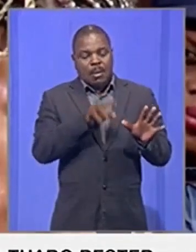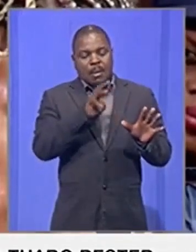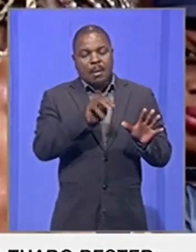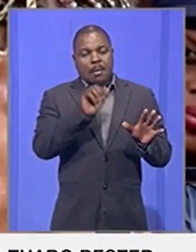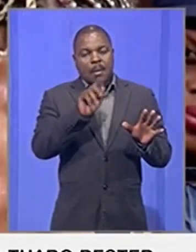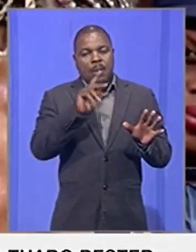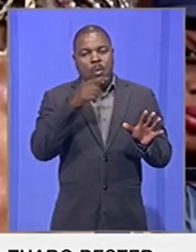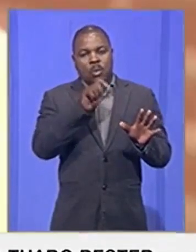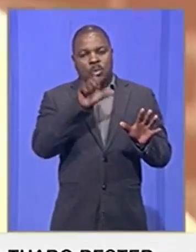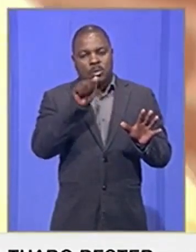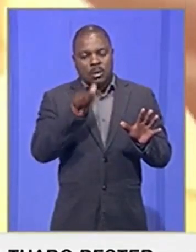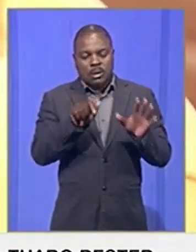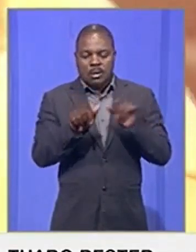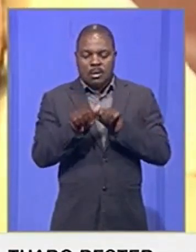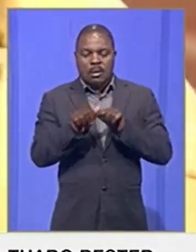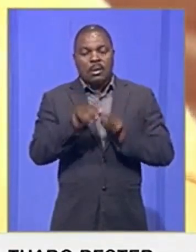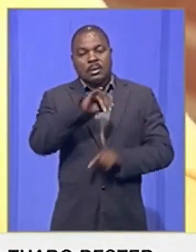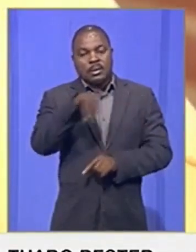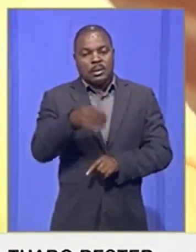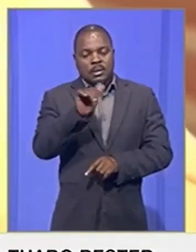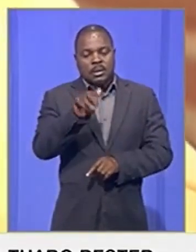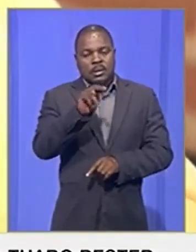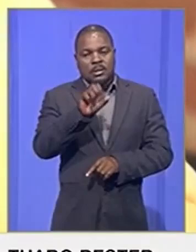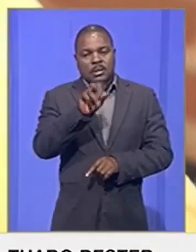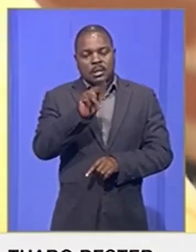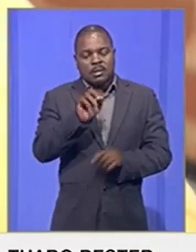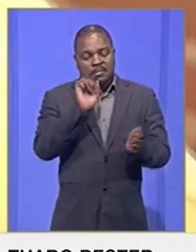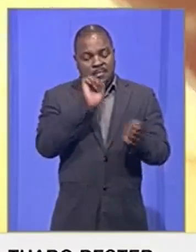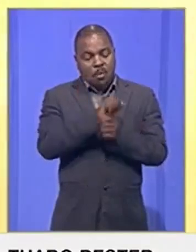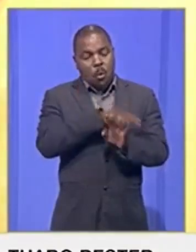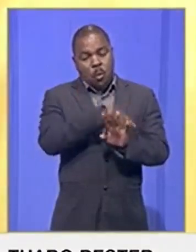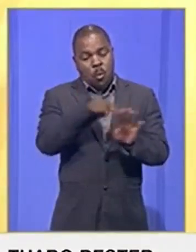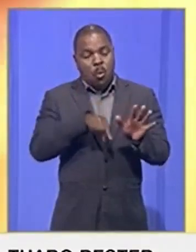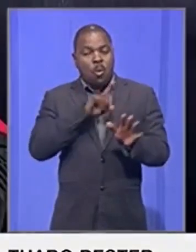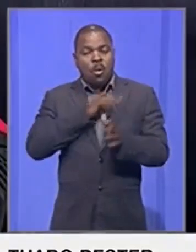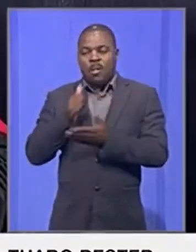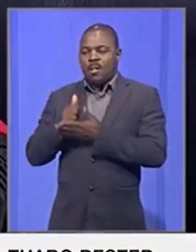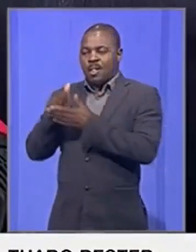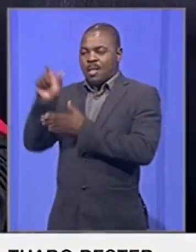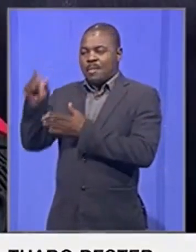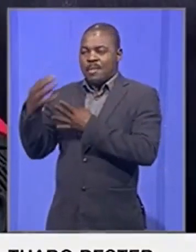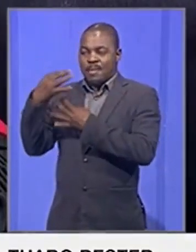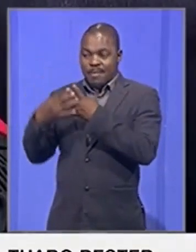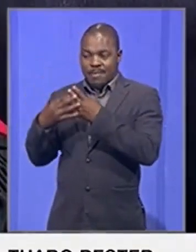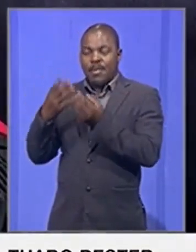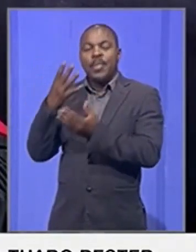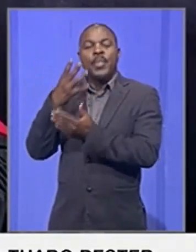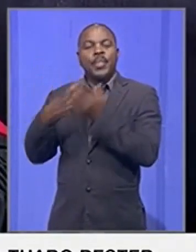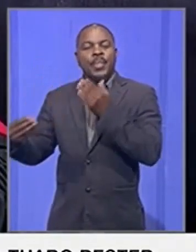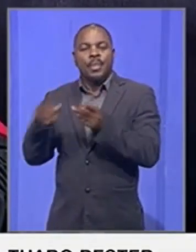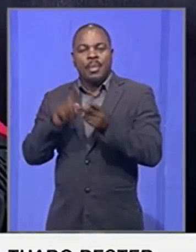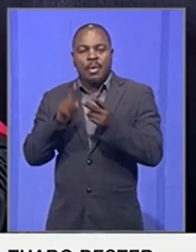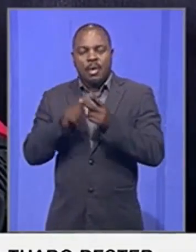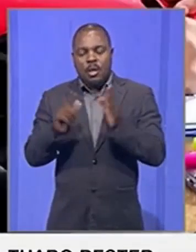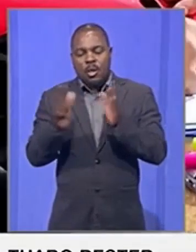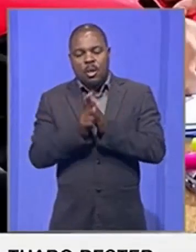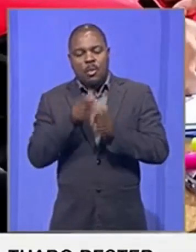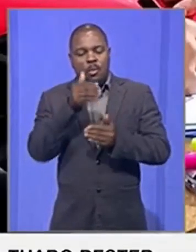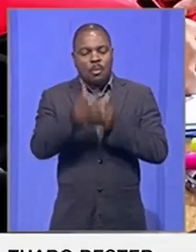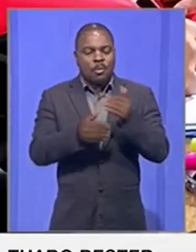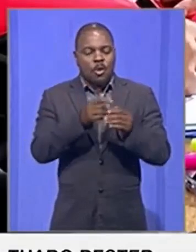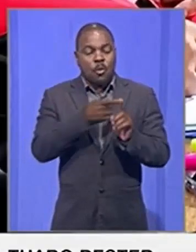le Natasha Johnson. Botlhe balatofadiwa ka go thusa motshwara gongwe ga kwa kgolegelong le go kgoreletsa tsamaiso ya molao. Kgetsi